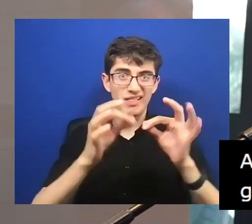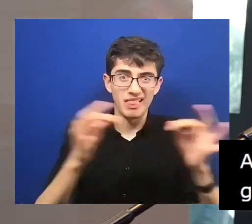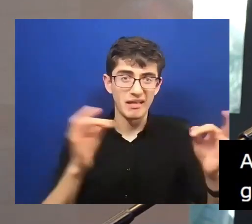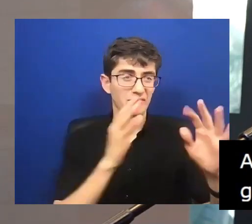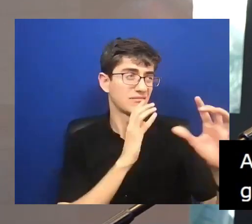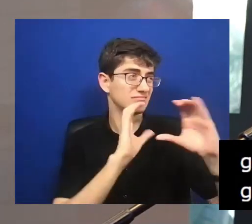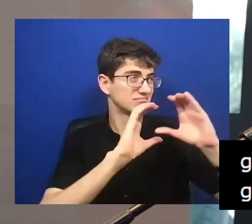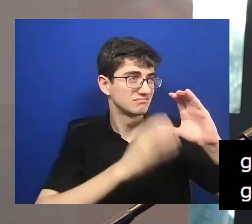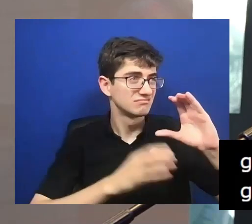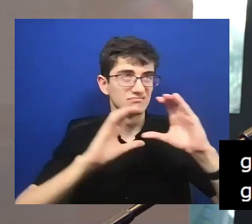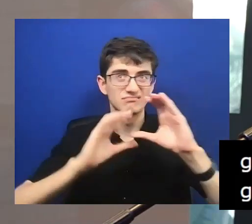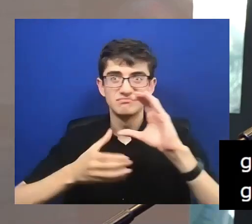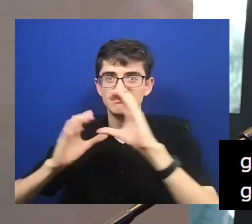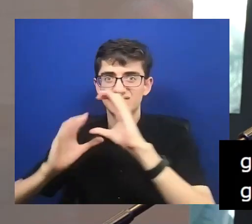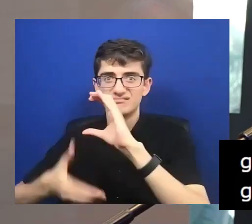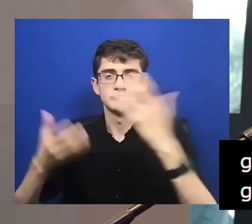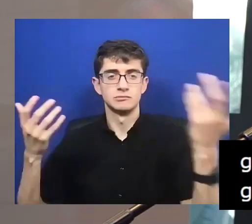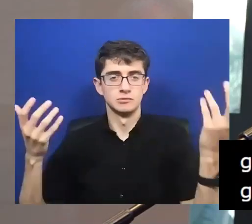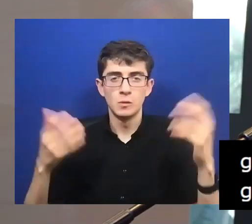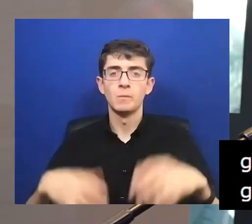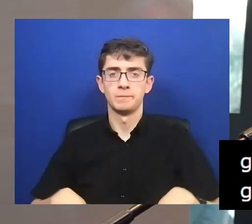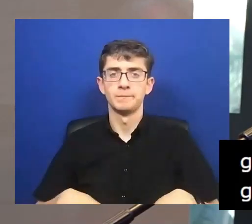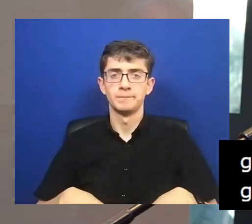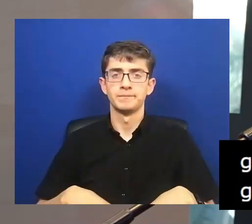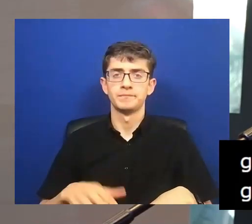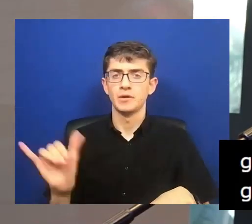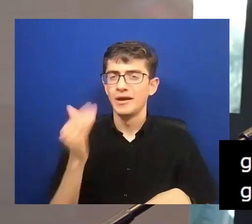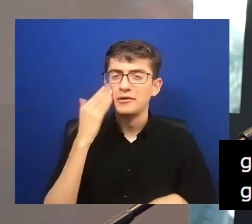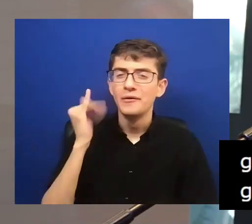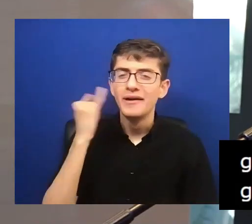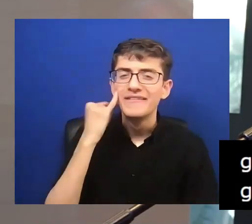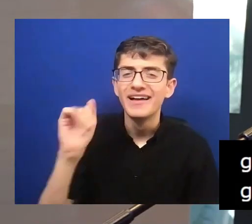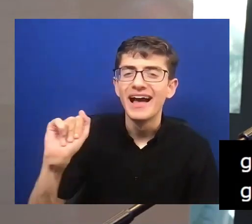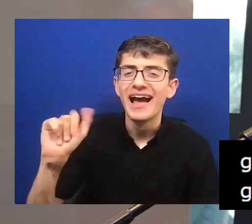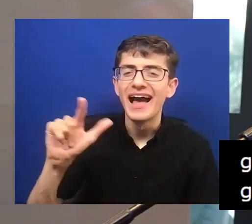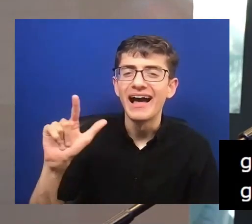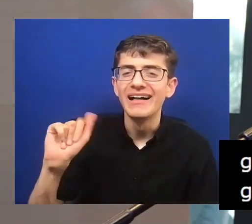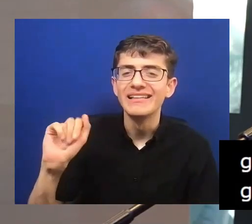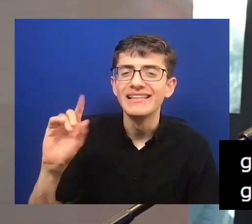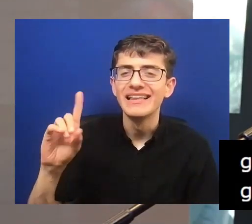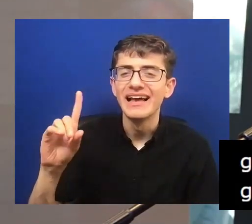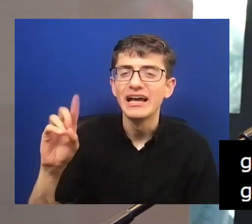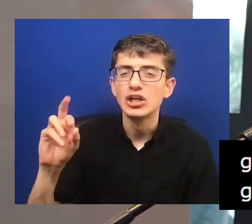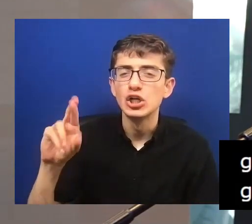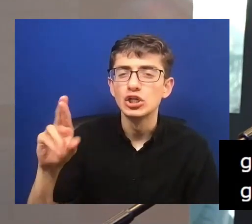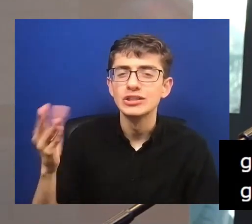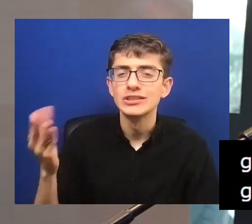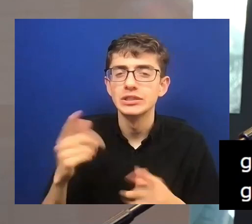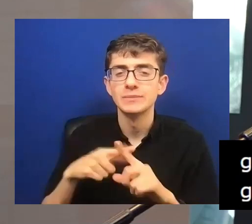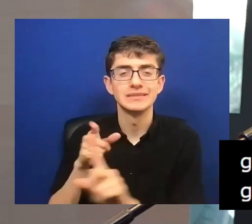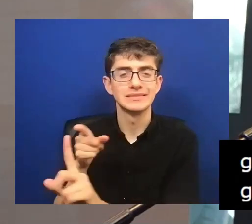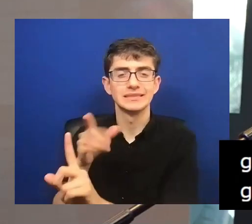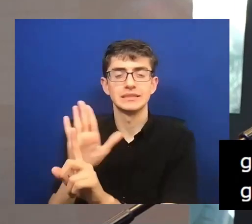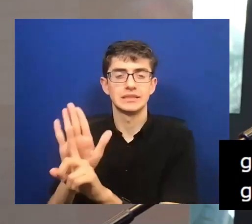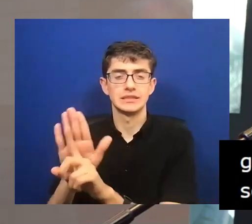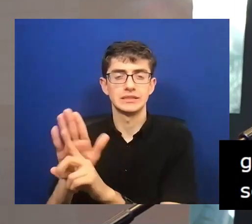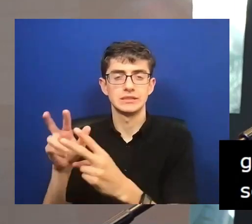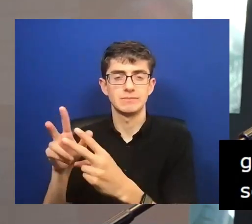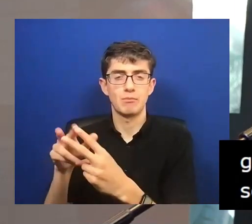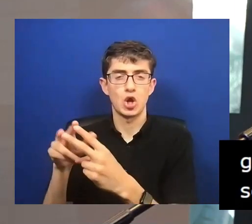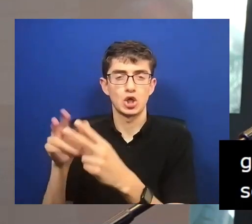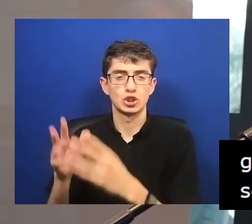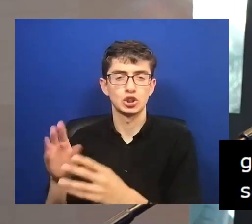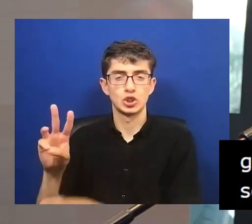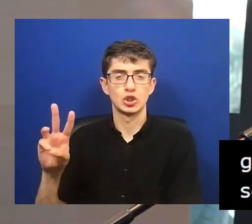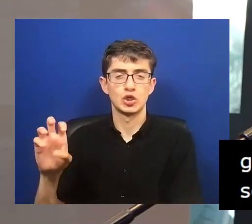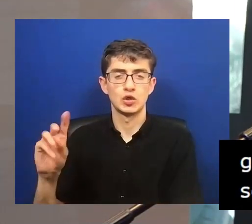and I don't know if Al Leidner is here, but he's one of my heroes also. He and his partner, Wendy, are doing the